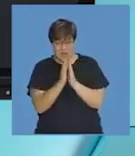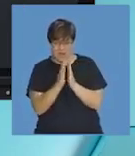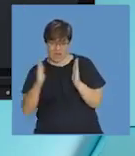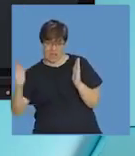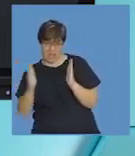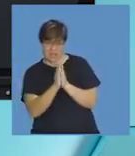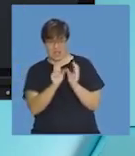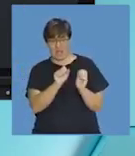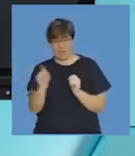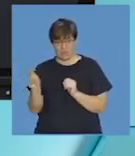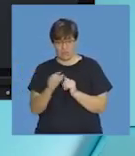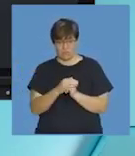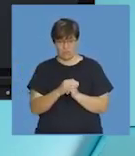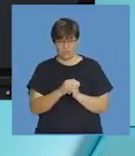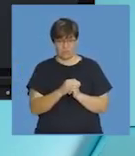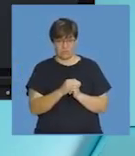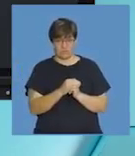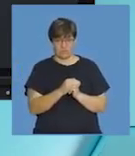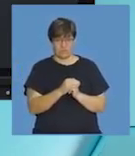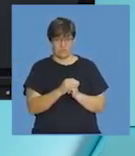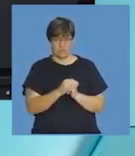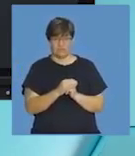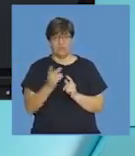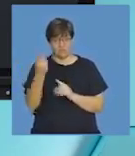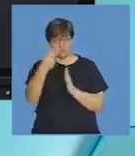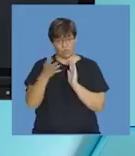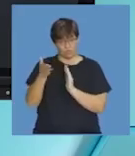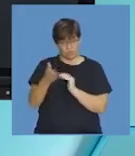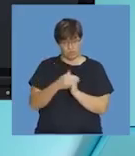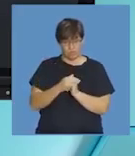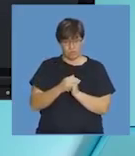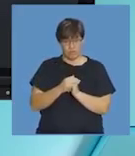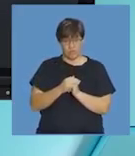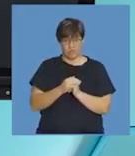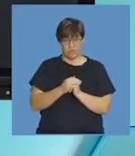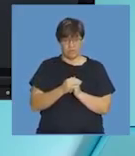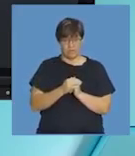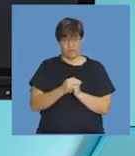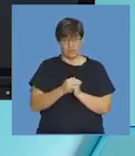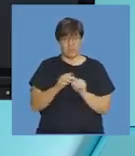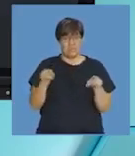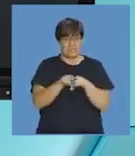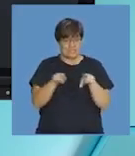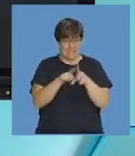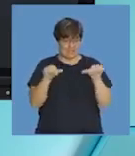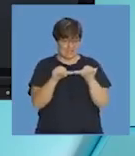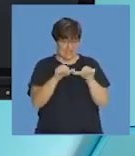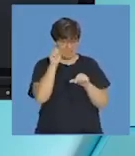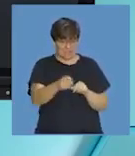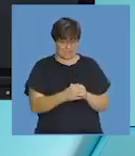of the arrow. So when we draw diagrams like this, if two forces have to be the same